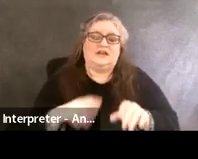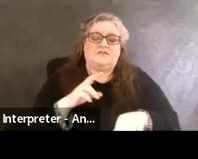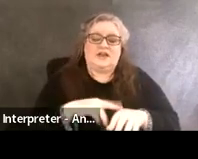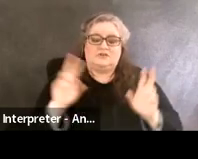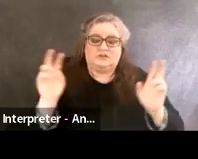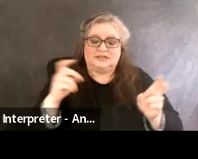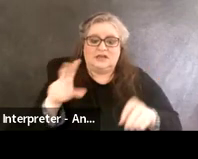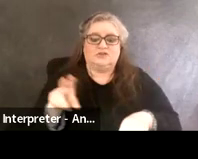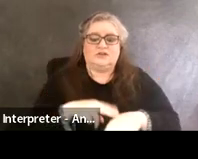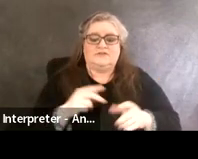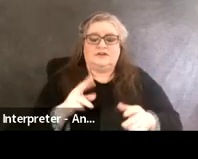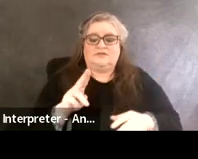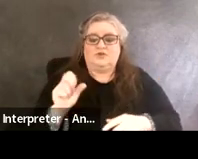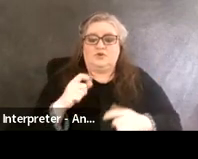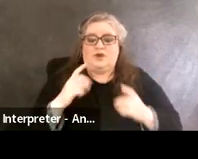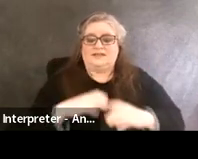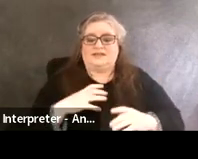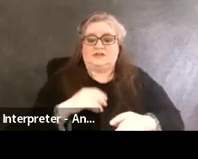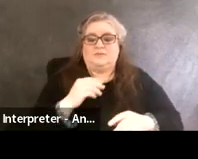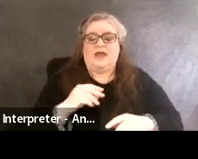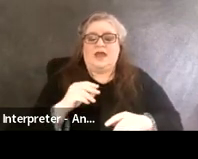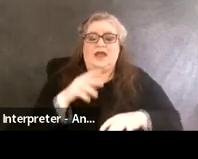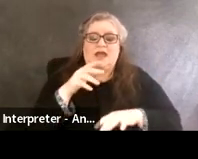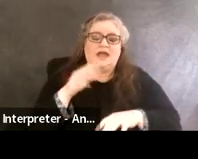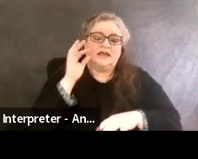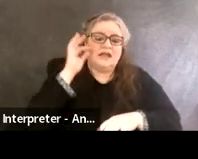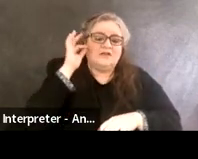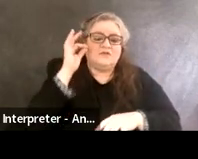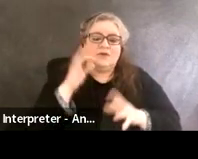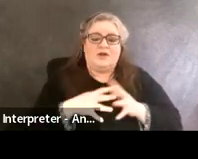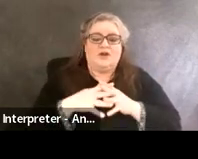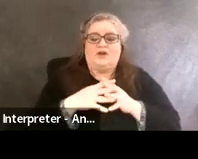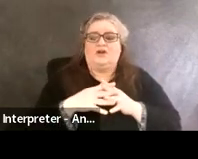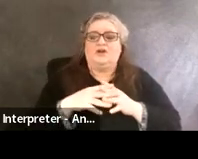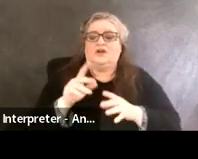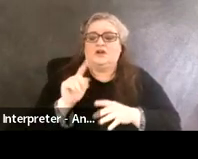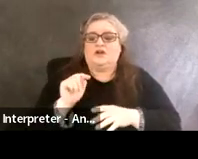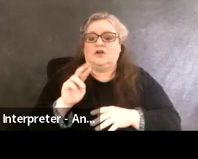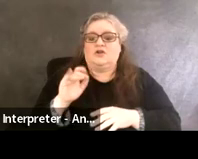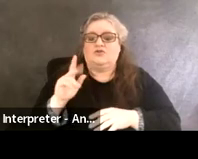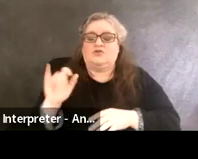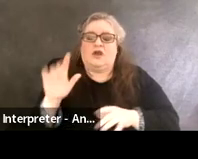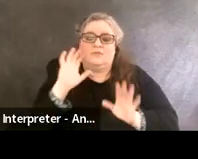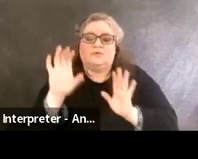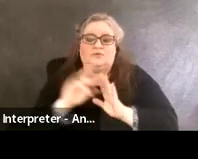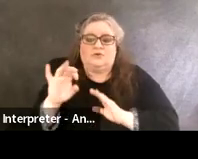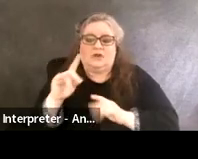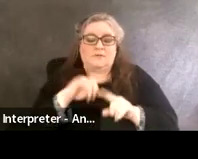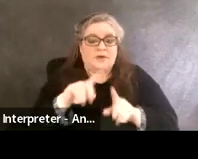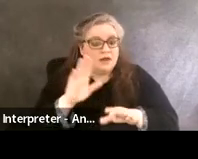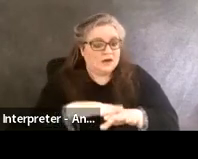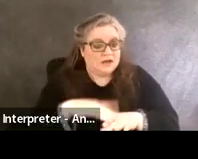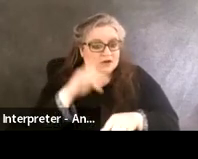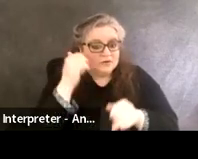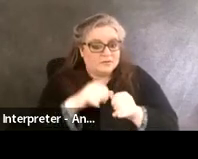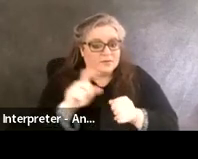U.S. Citizenship, and Native American Tribal Photo ID. Now, as I mentioned earlier, just remember that you're